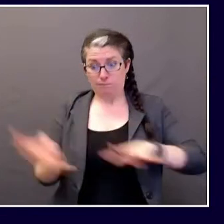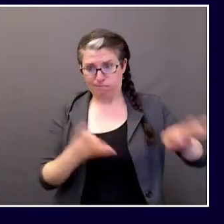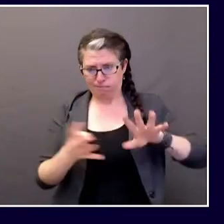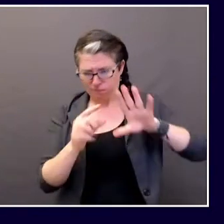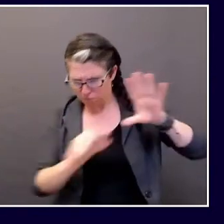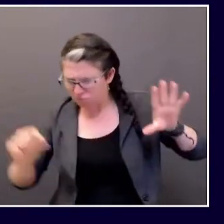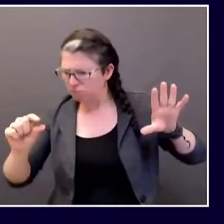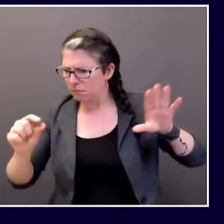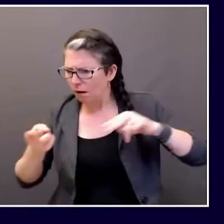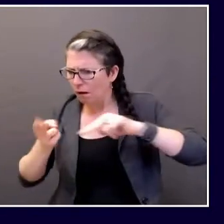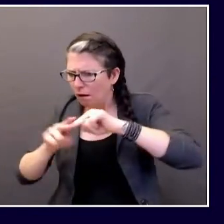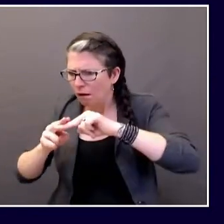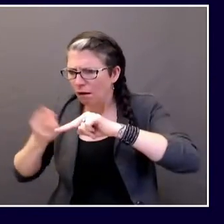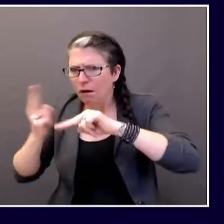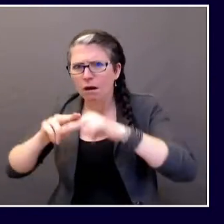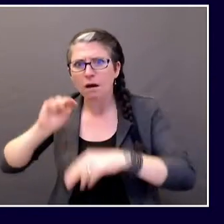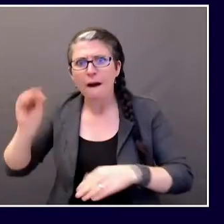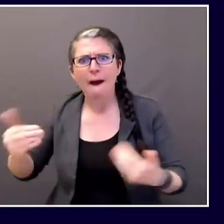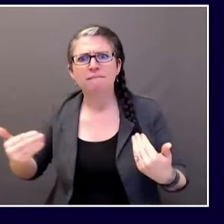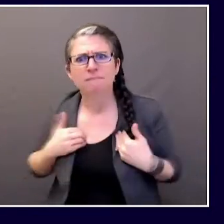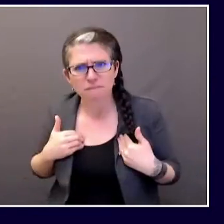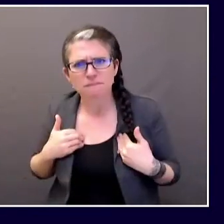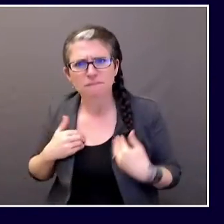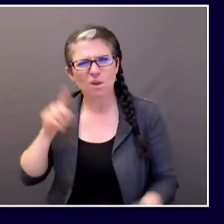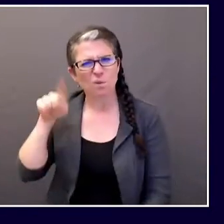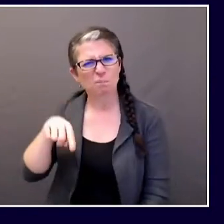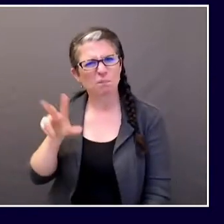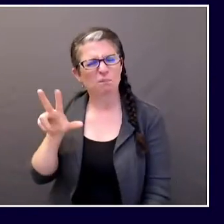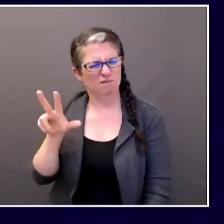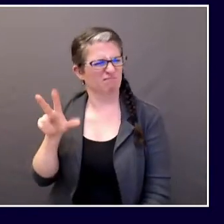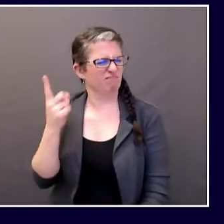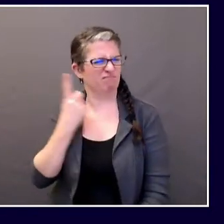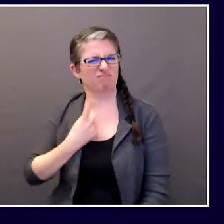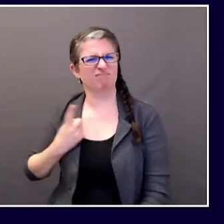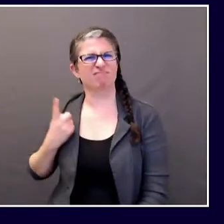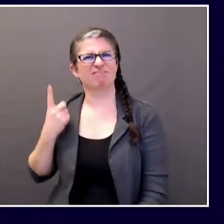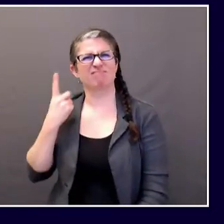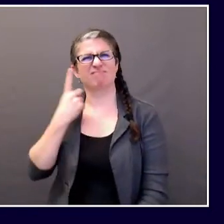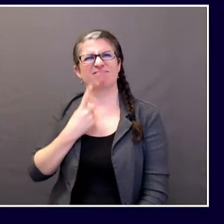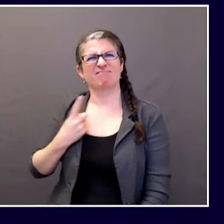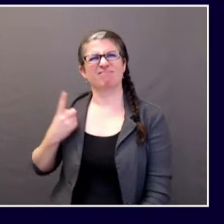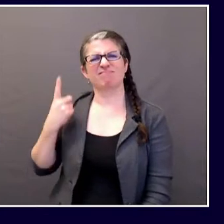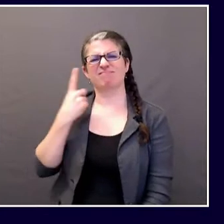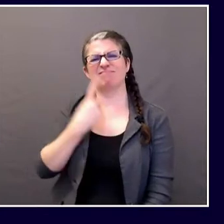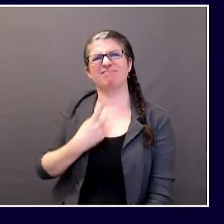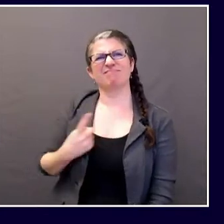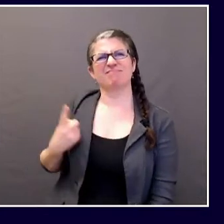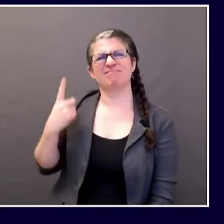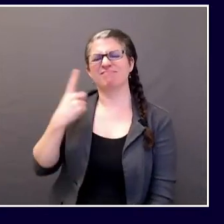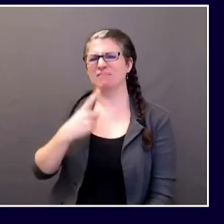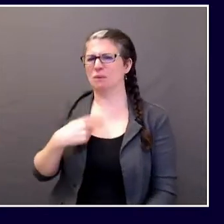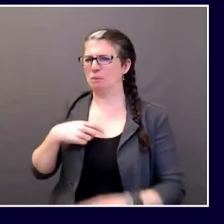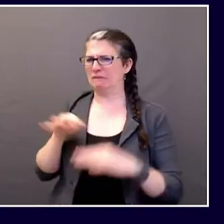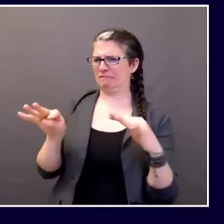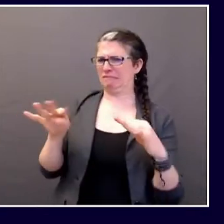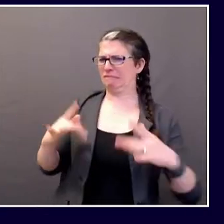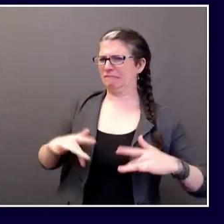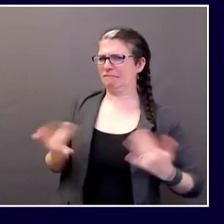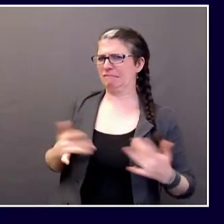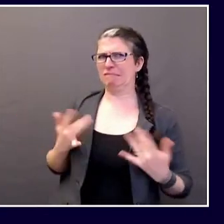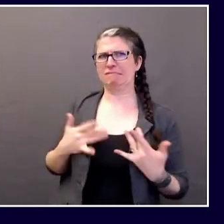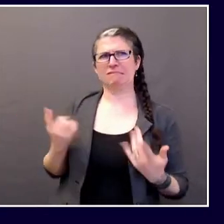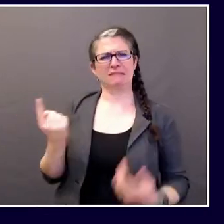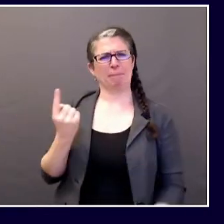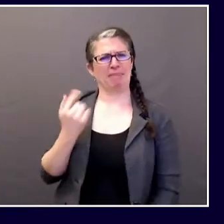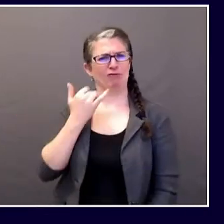start to tick upward and be coupled with an increase in the overall numbers of cases. We've been asking some of